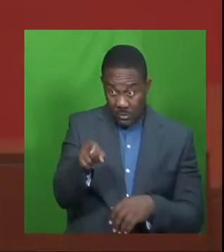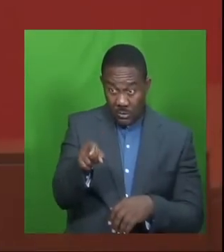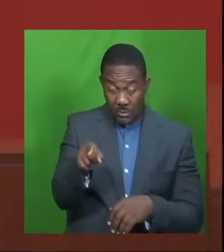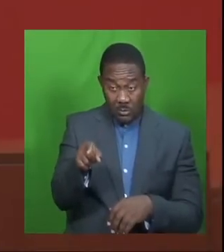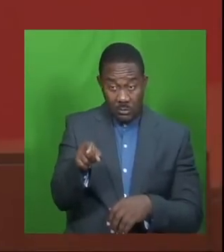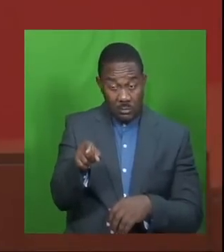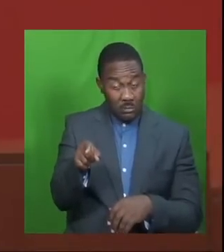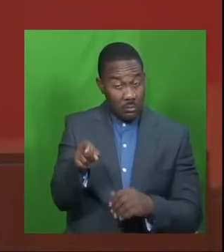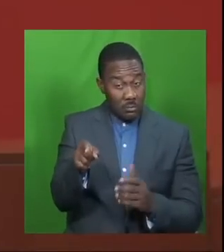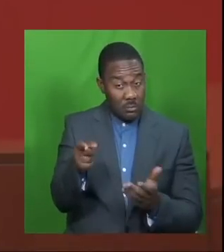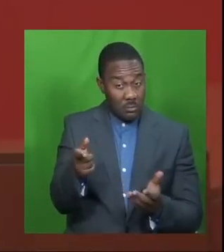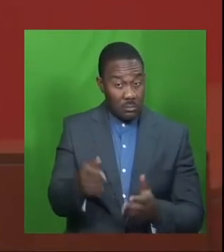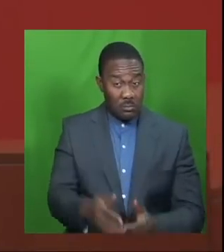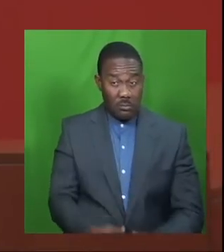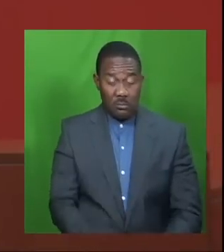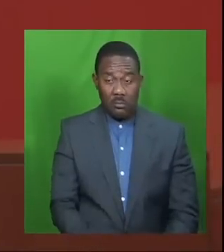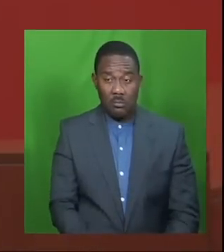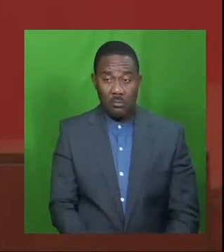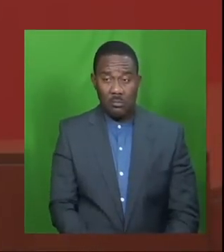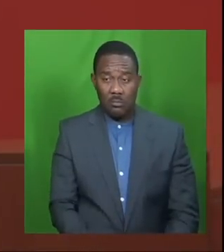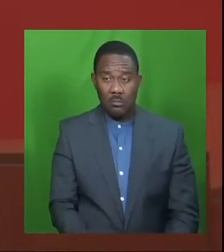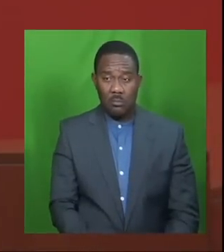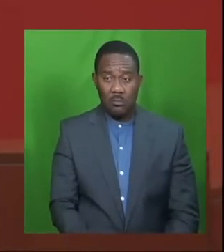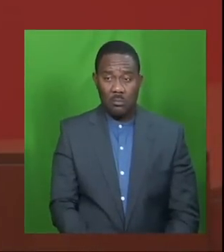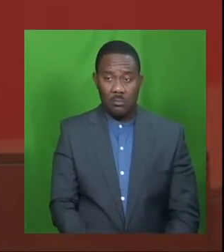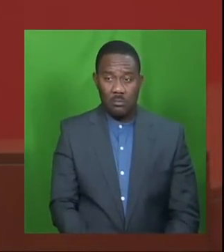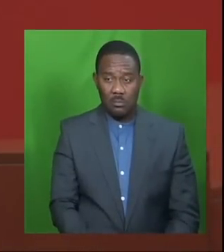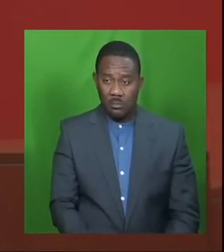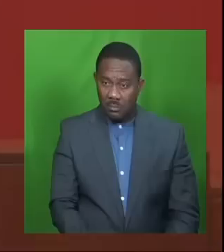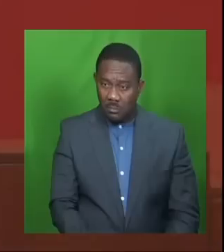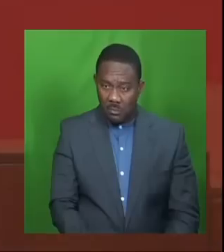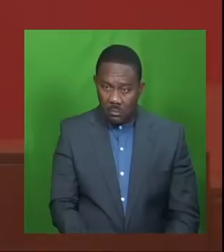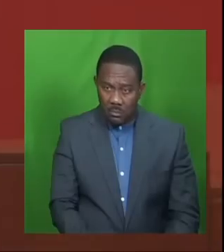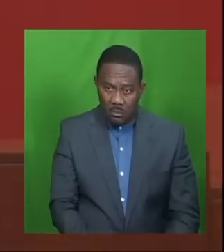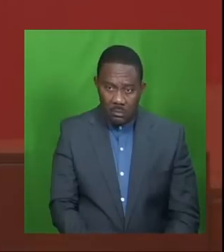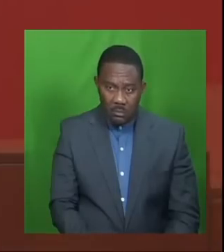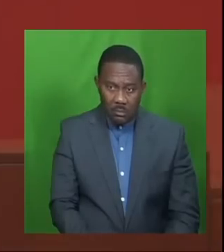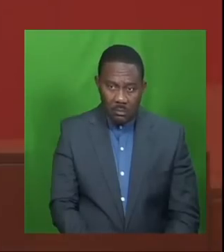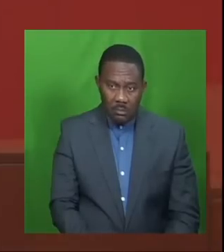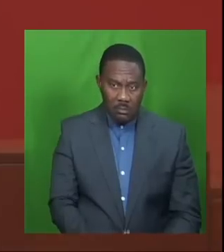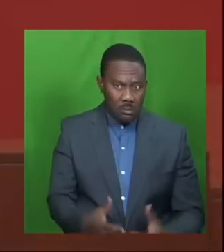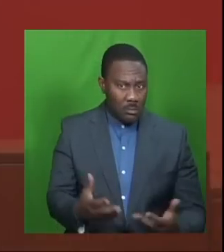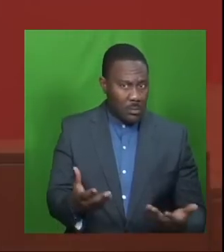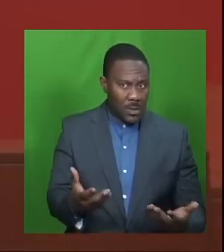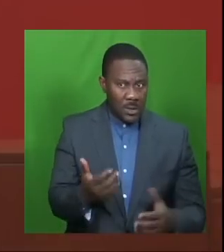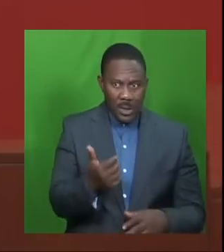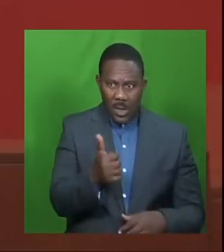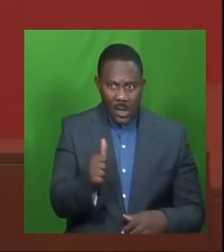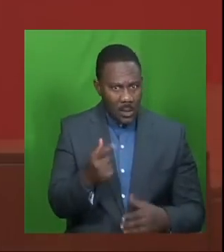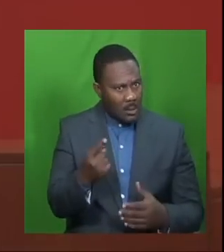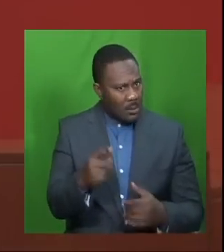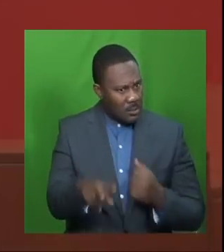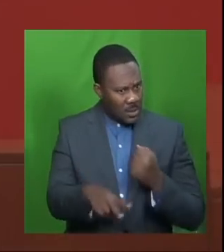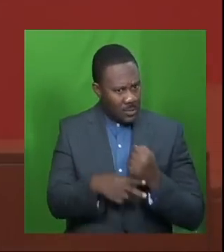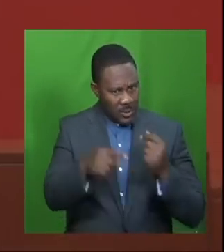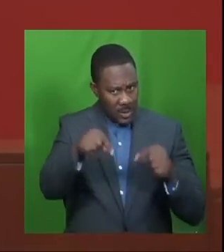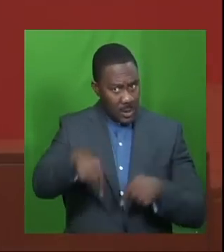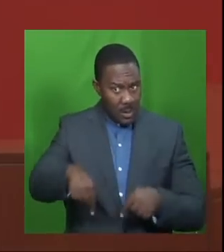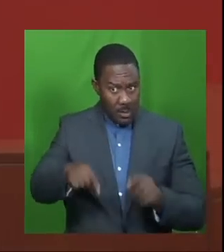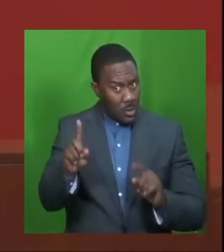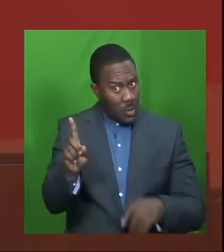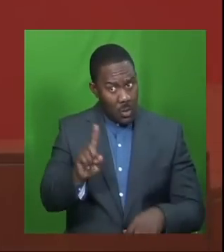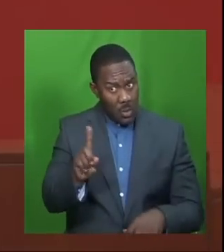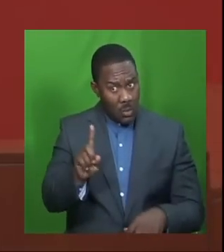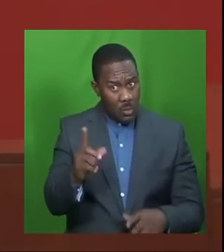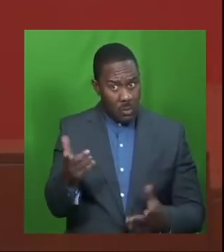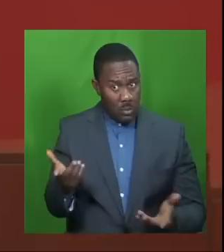giving. So there is no way I can, for example, call on any of my deputies to come and preside on only